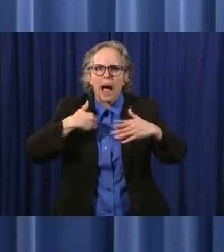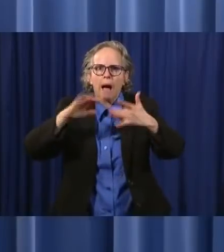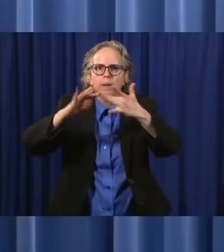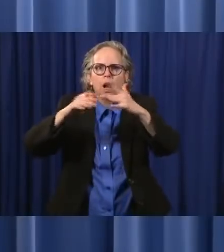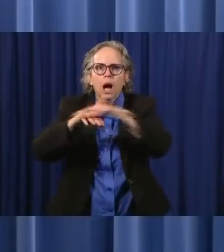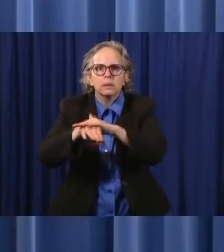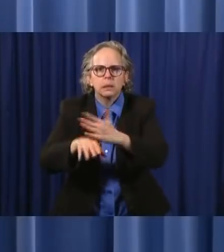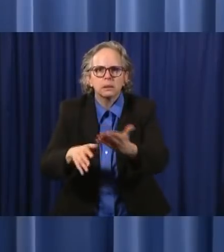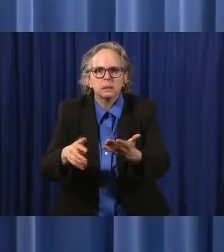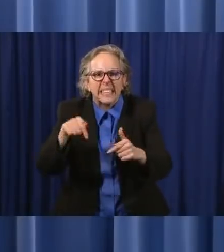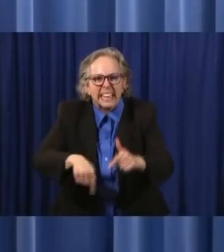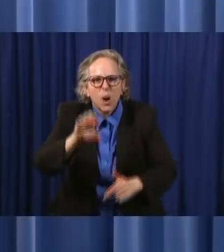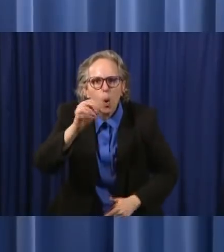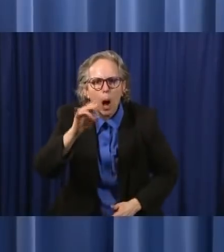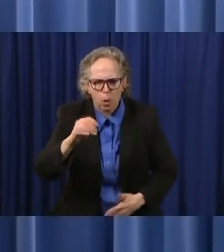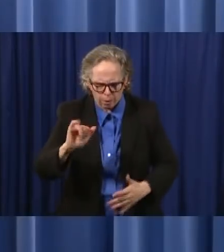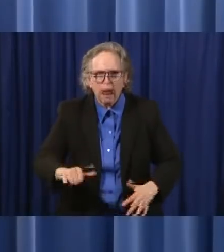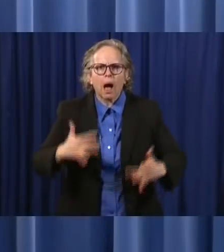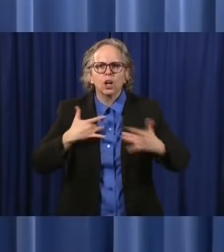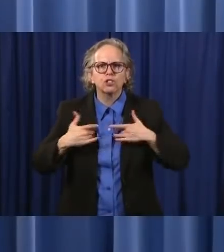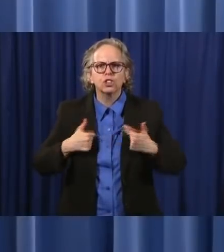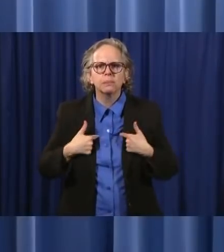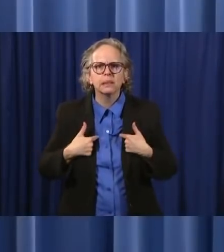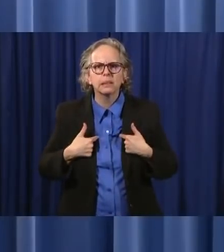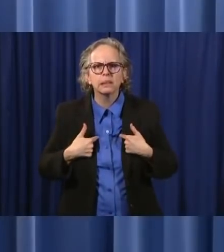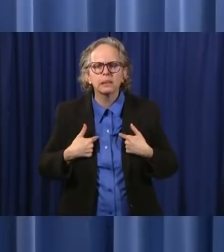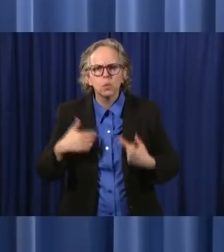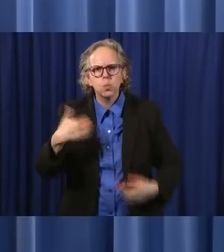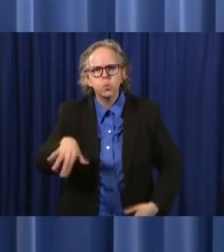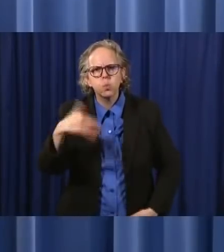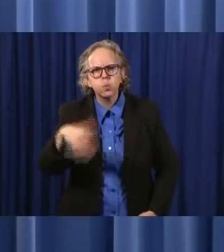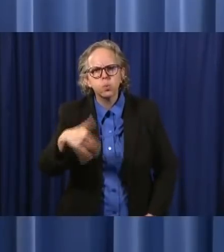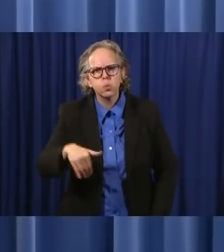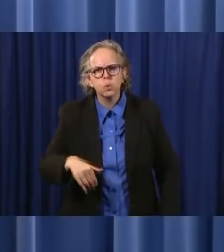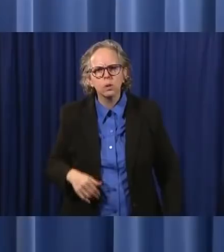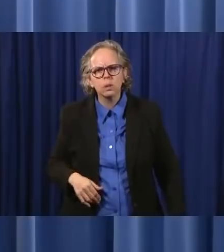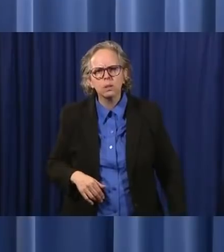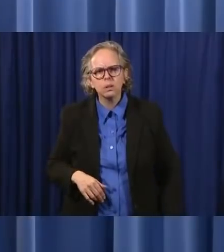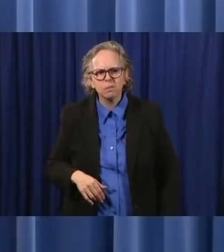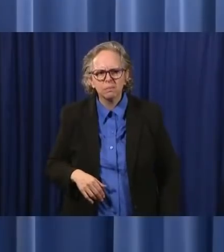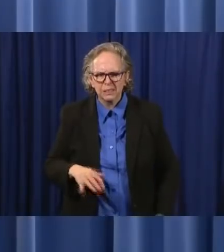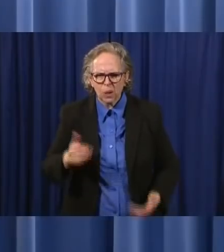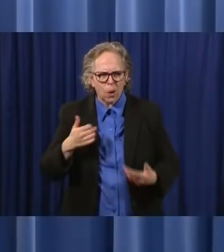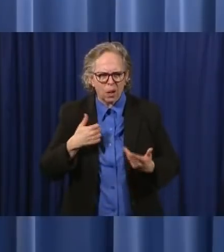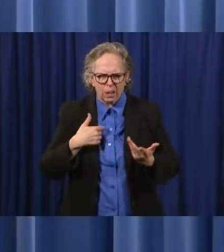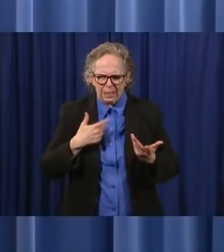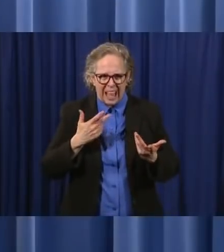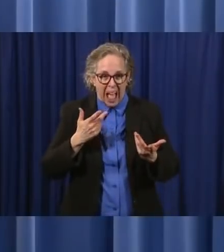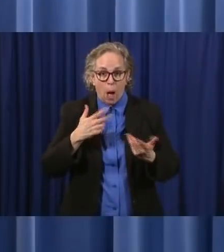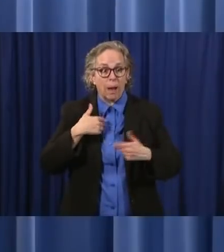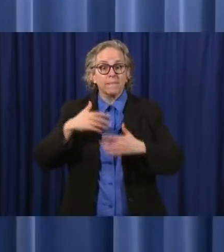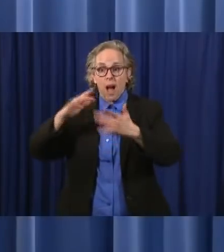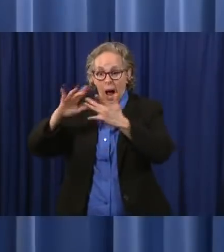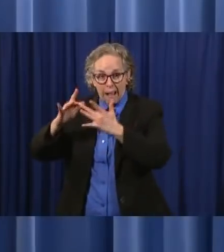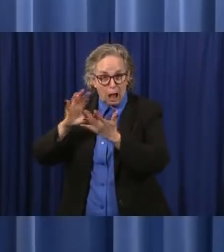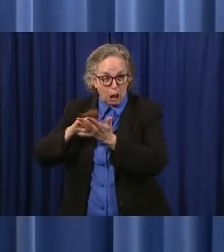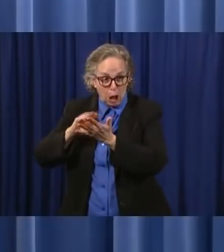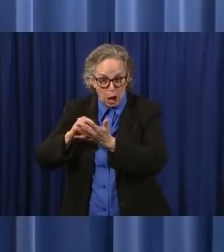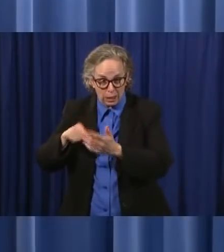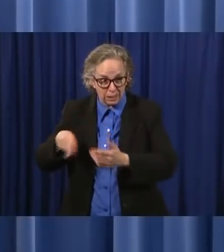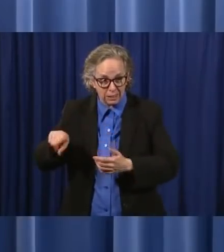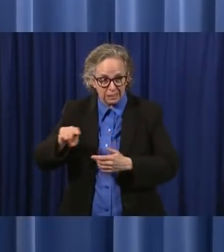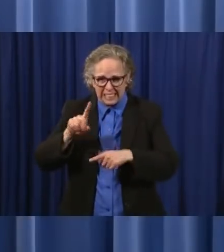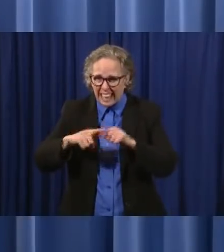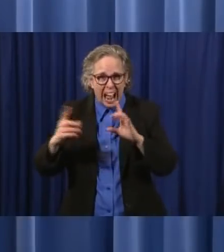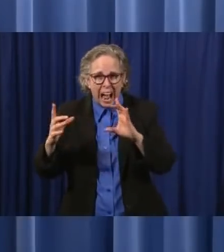concern. It's a concern about if you're trying to do distance learning, and we have some kids who aren't able to get that. That